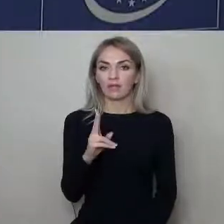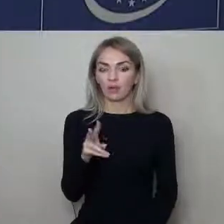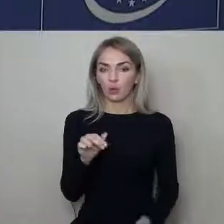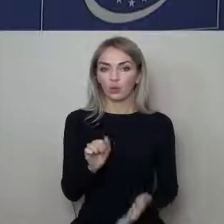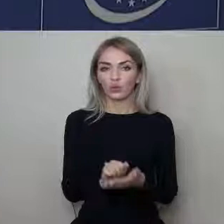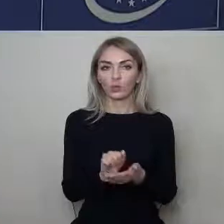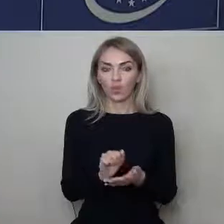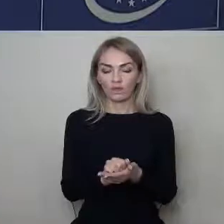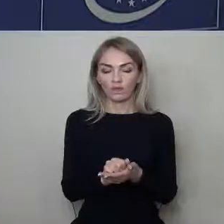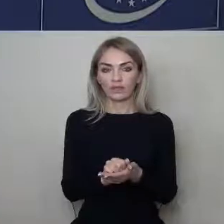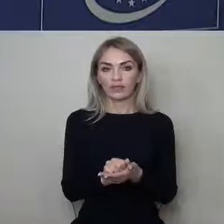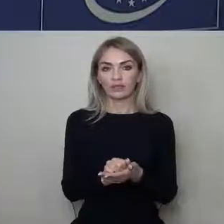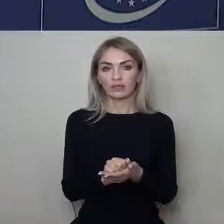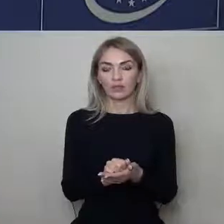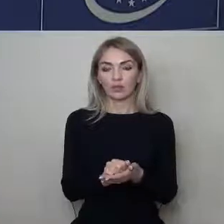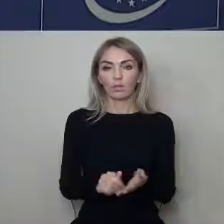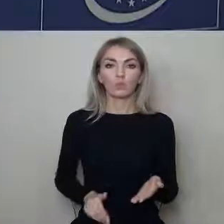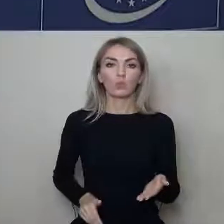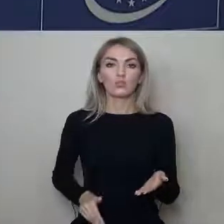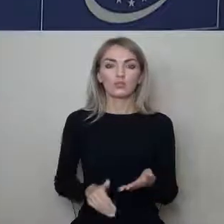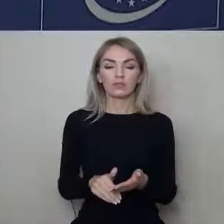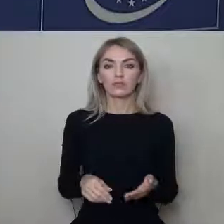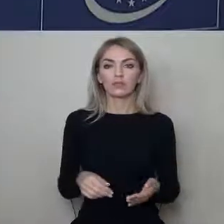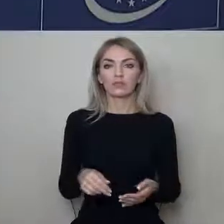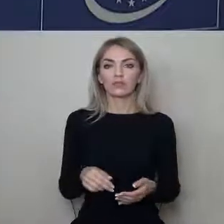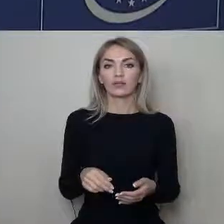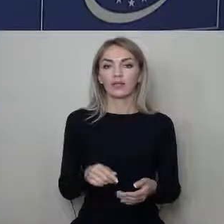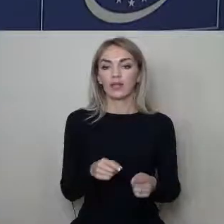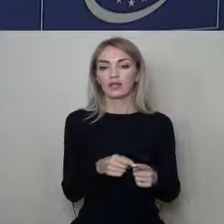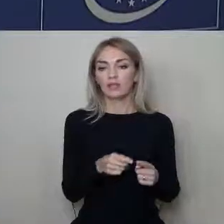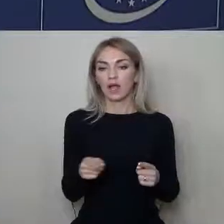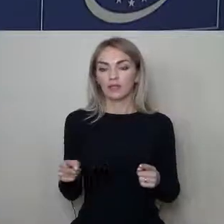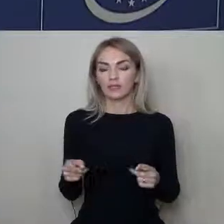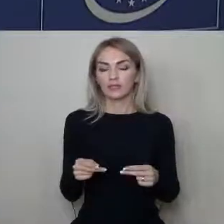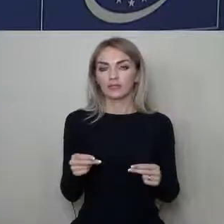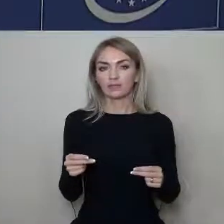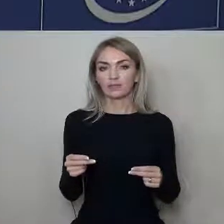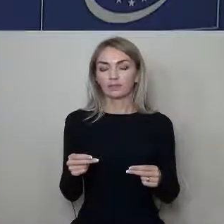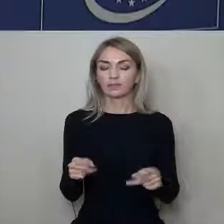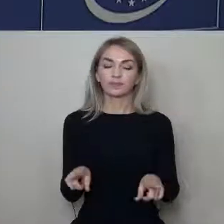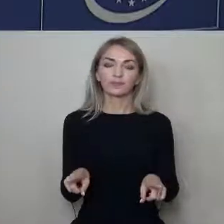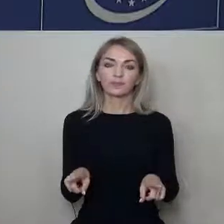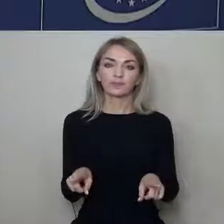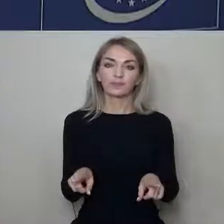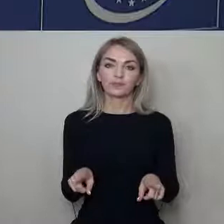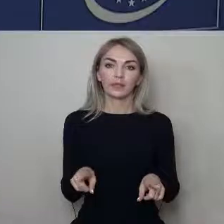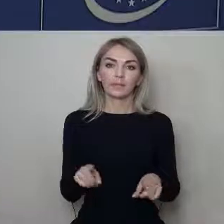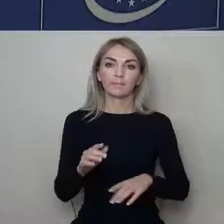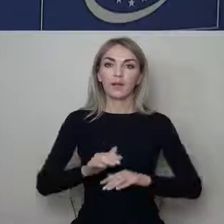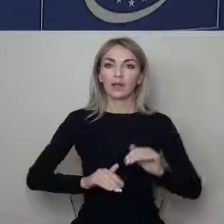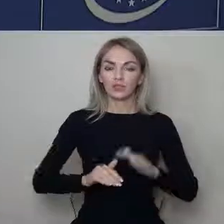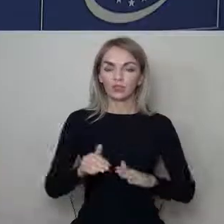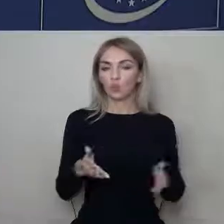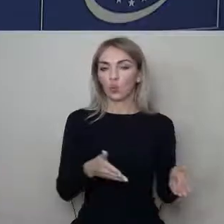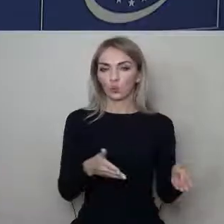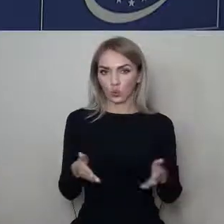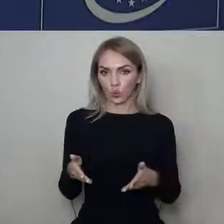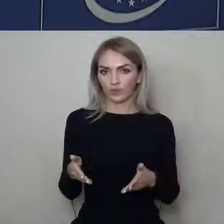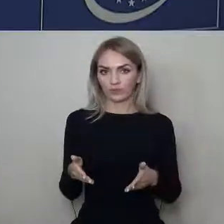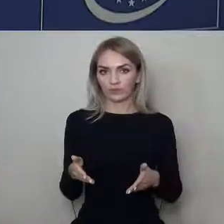guidance for the TEC members. As to the guidance for PEC members